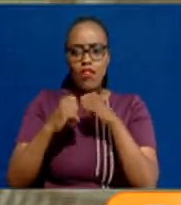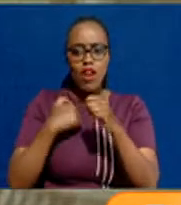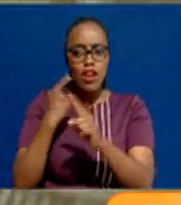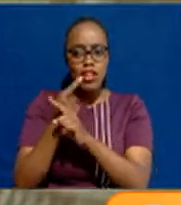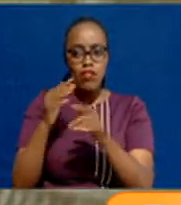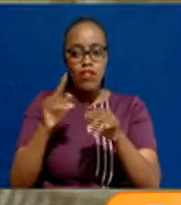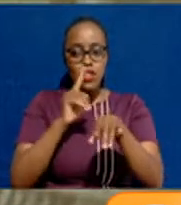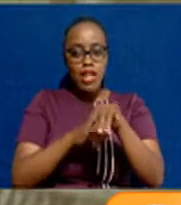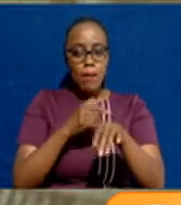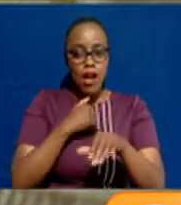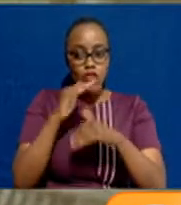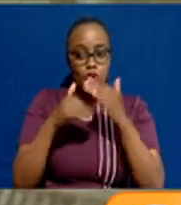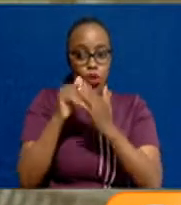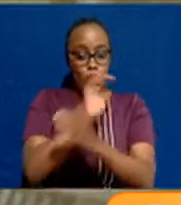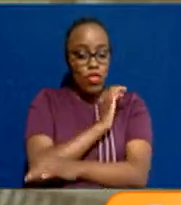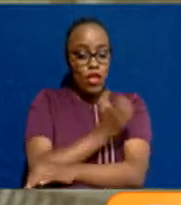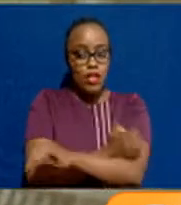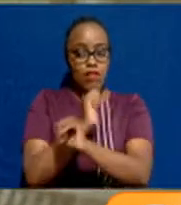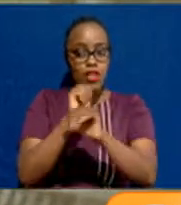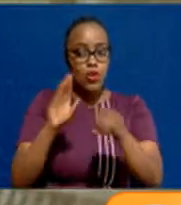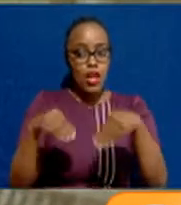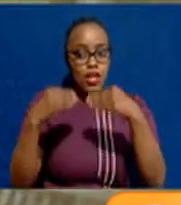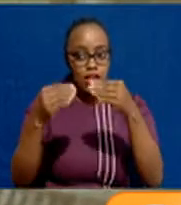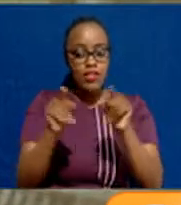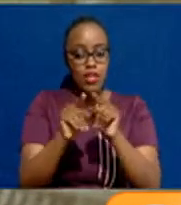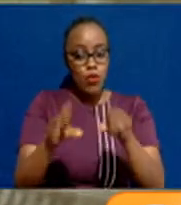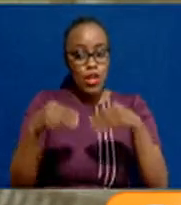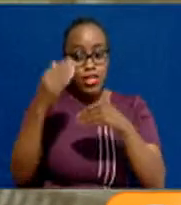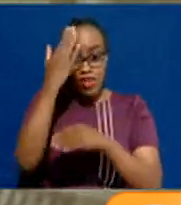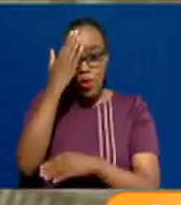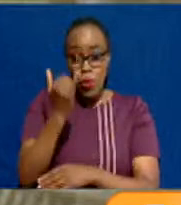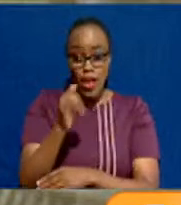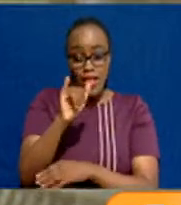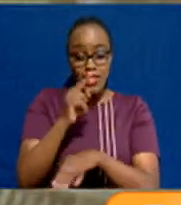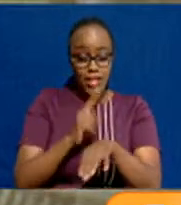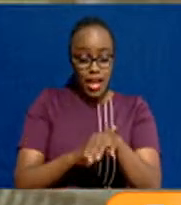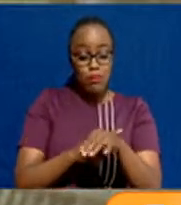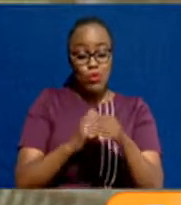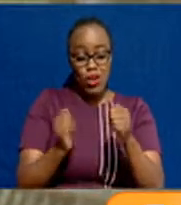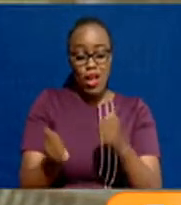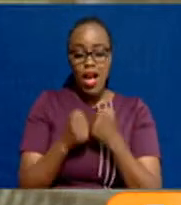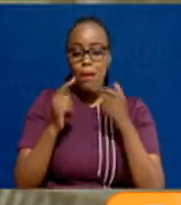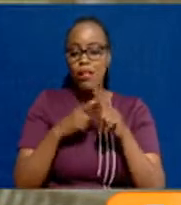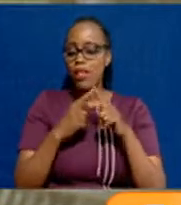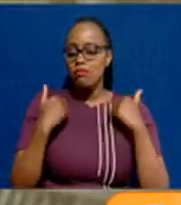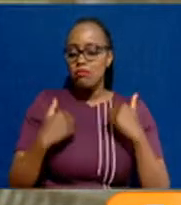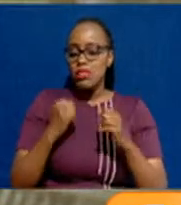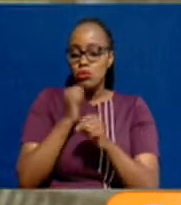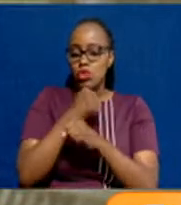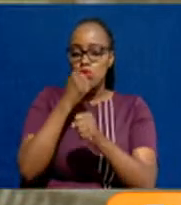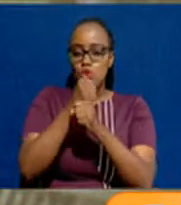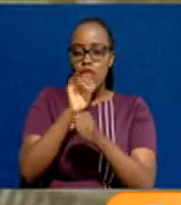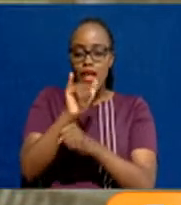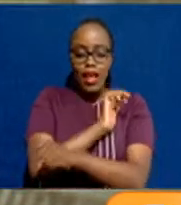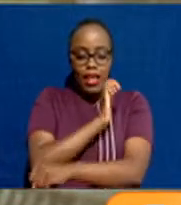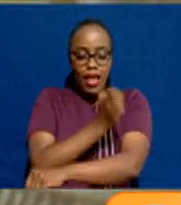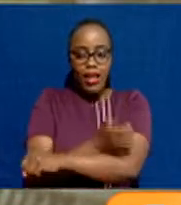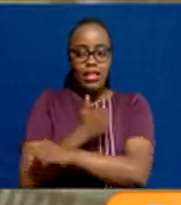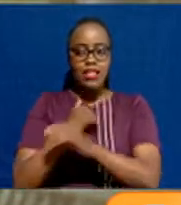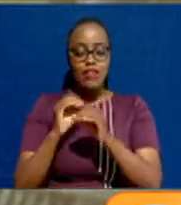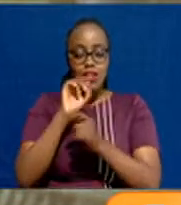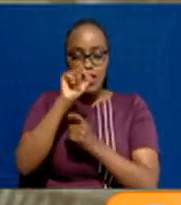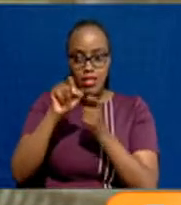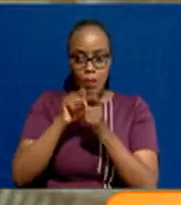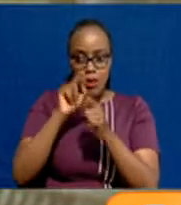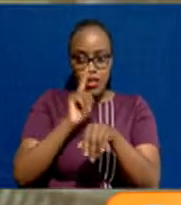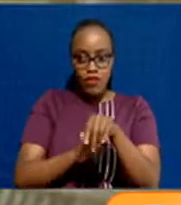So when I have all the energy that I can give, I would give it, because then there's a time that will come then I wouldn't be able to do that. And at that particular time, I should see